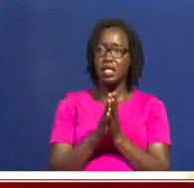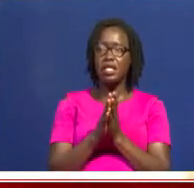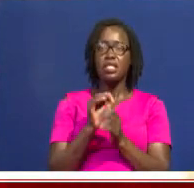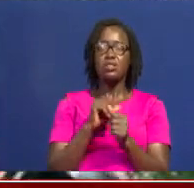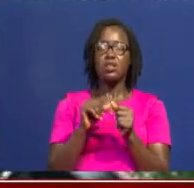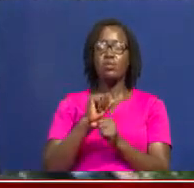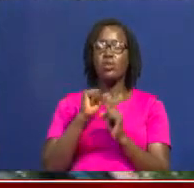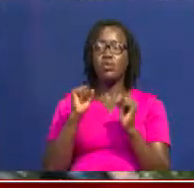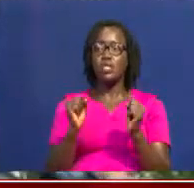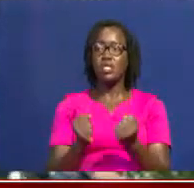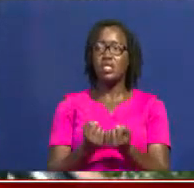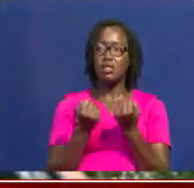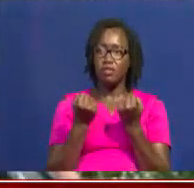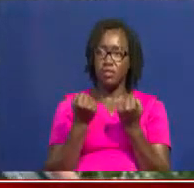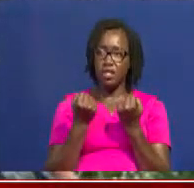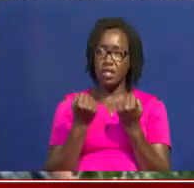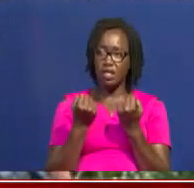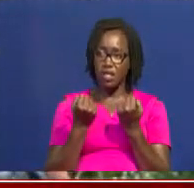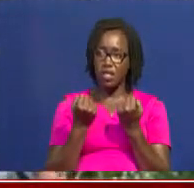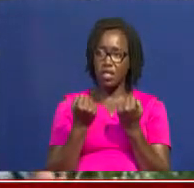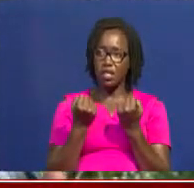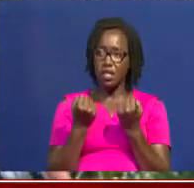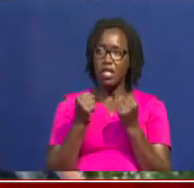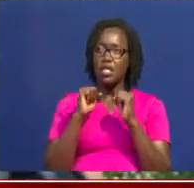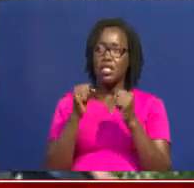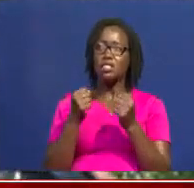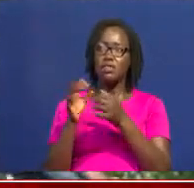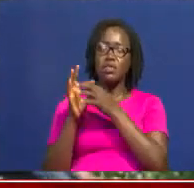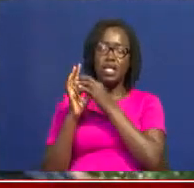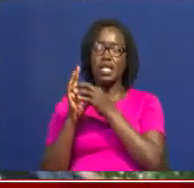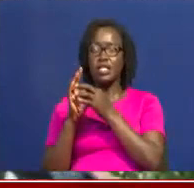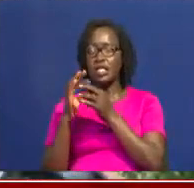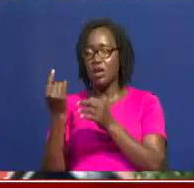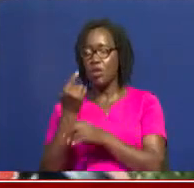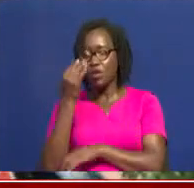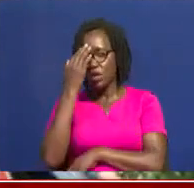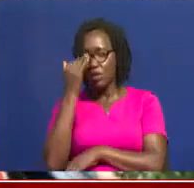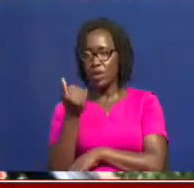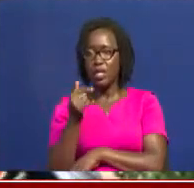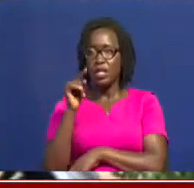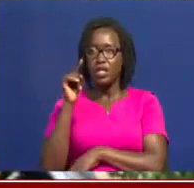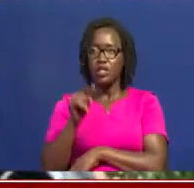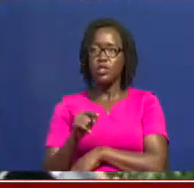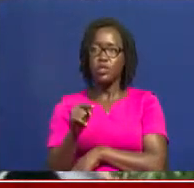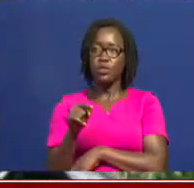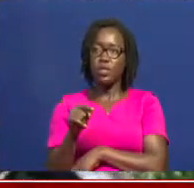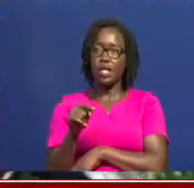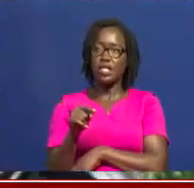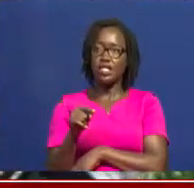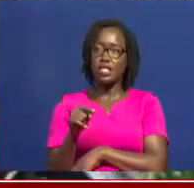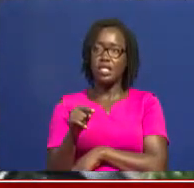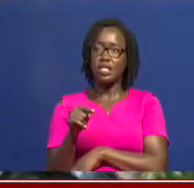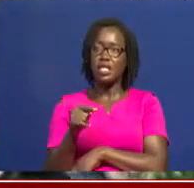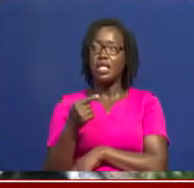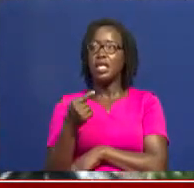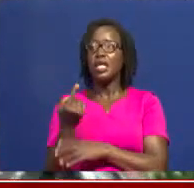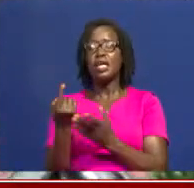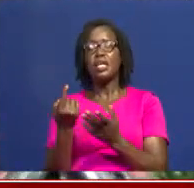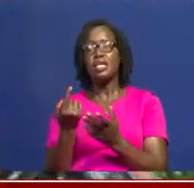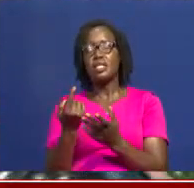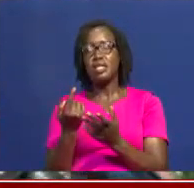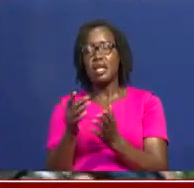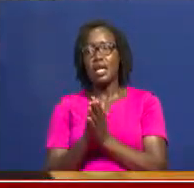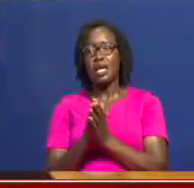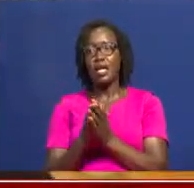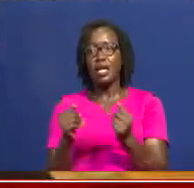safety, safety, safety. It's about safety culture, because you can't postulate an occurrence of an incident or an occurrence